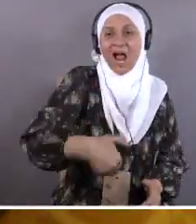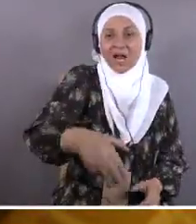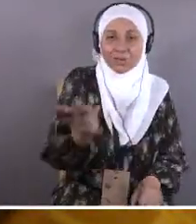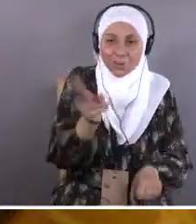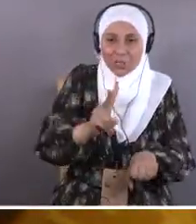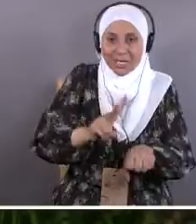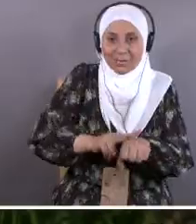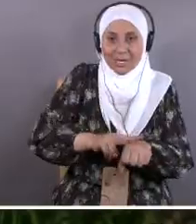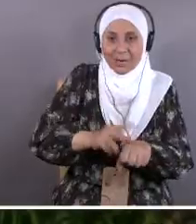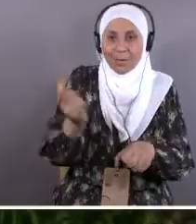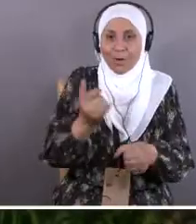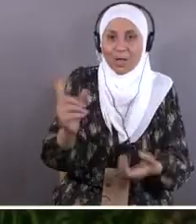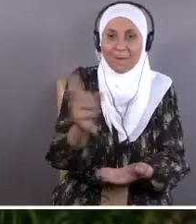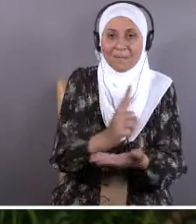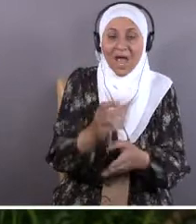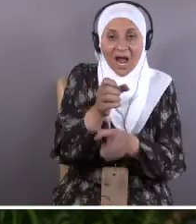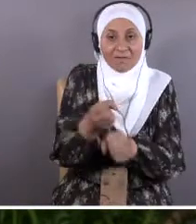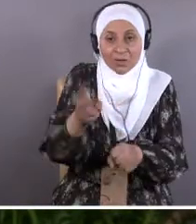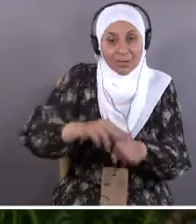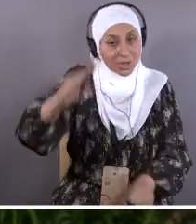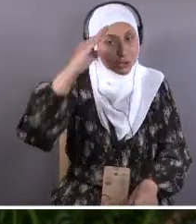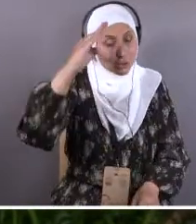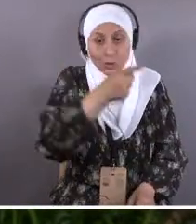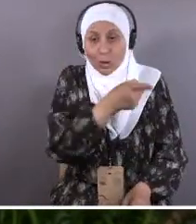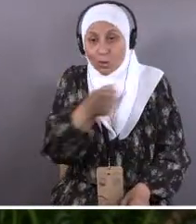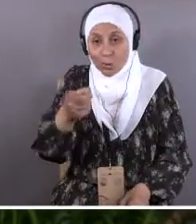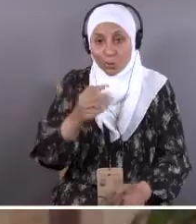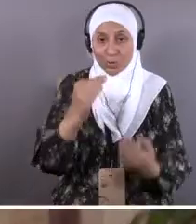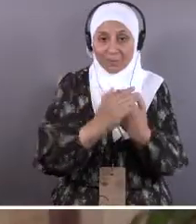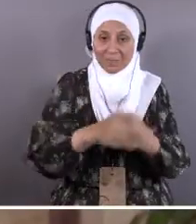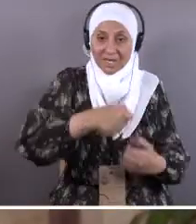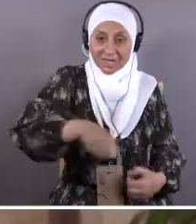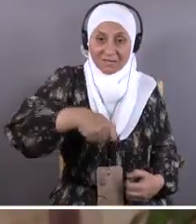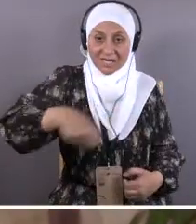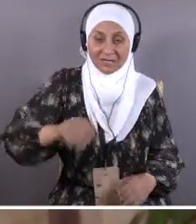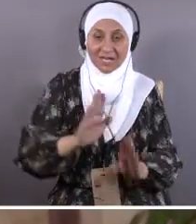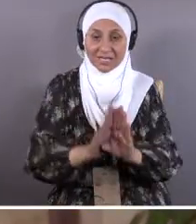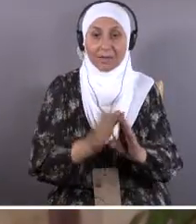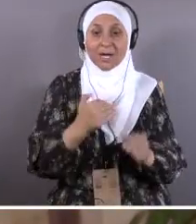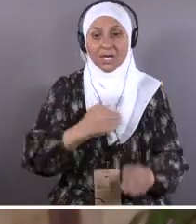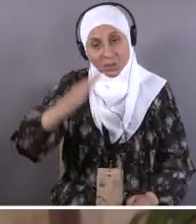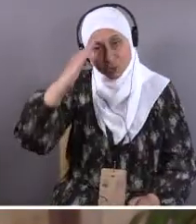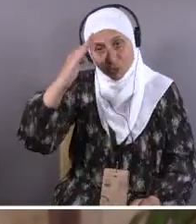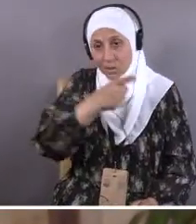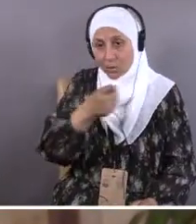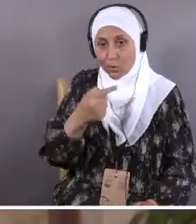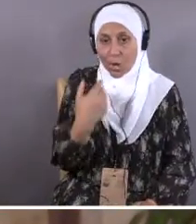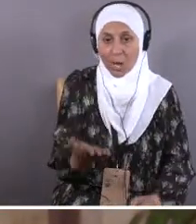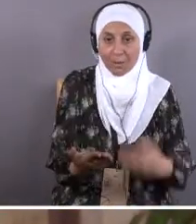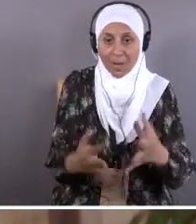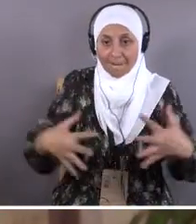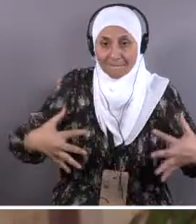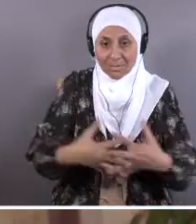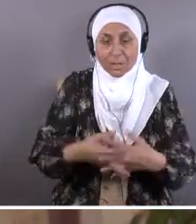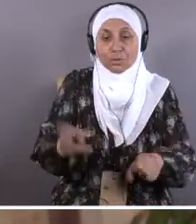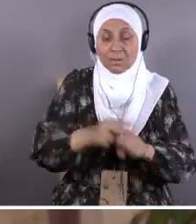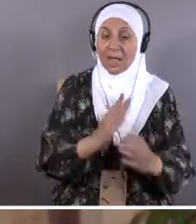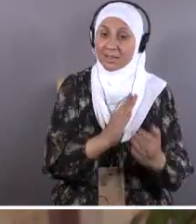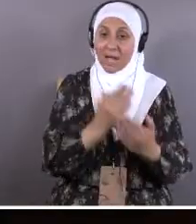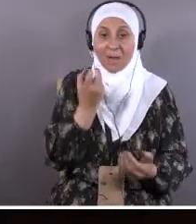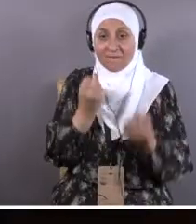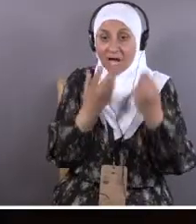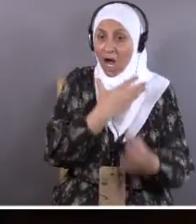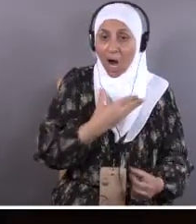also to our partners and sponsors. We're very grateful for your involvement, support, ideas, and